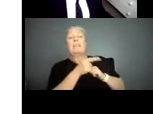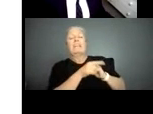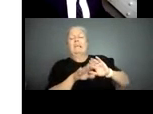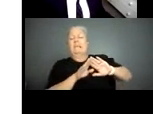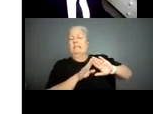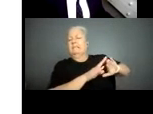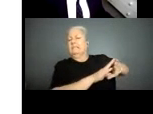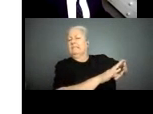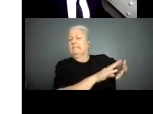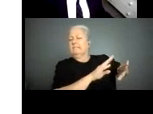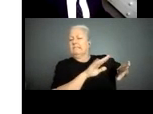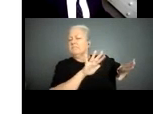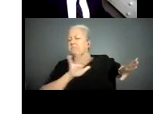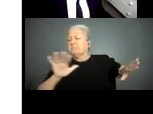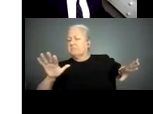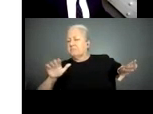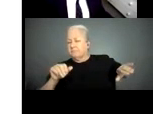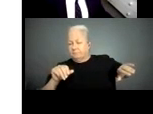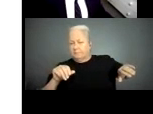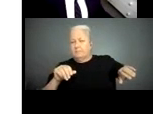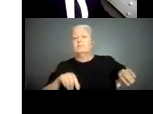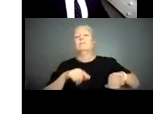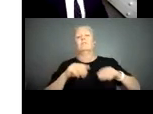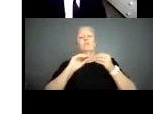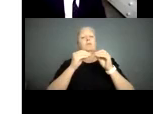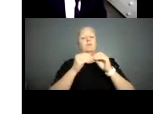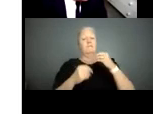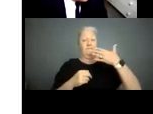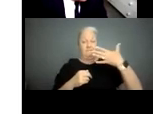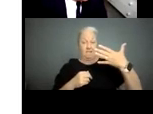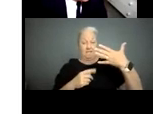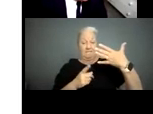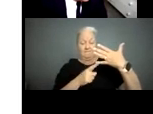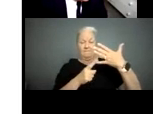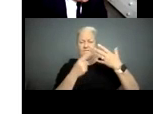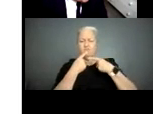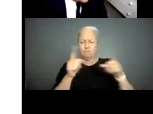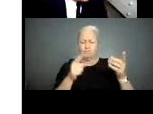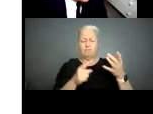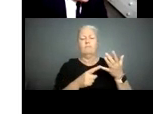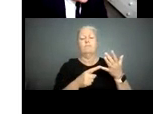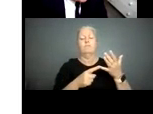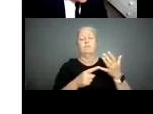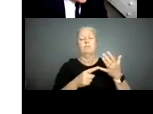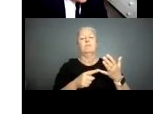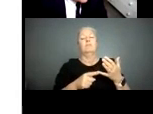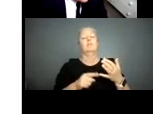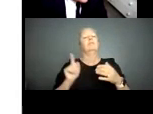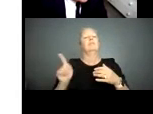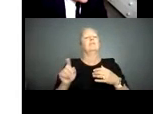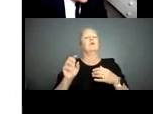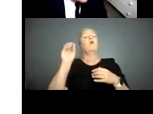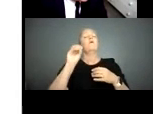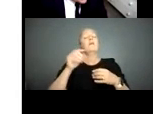that's number 4, Patricia. And the last one, number 5, Office has got a visual impairment and some learning